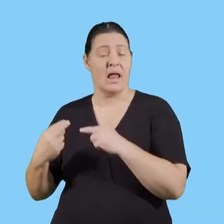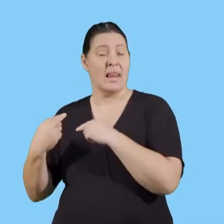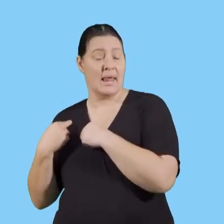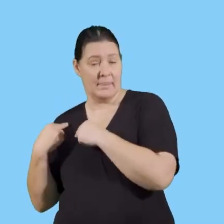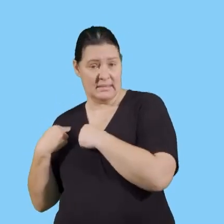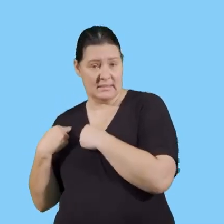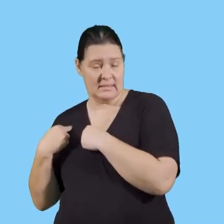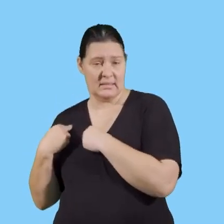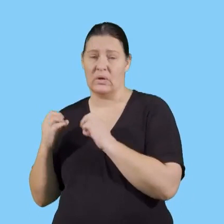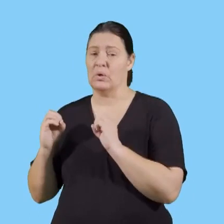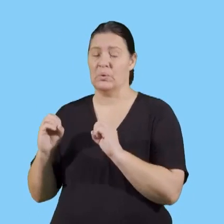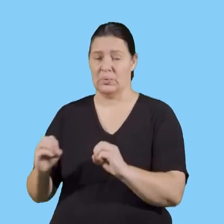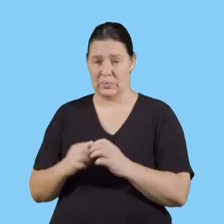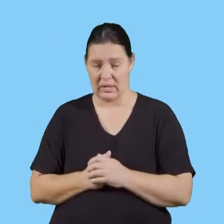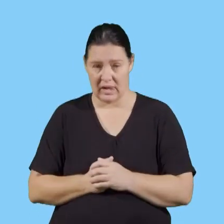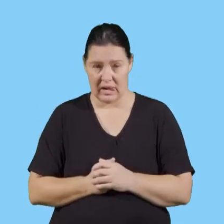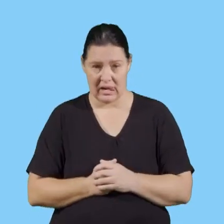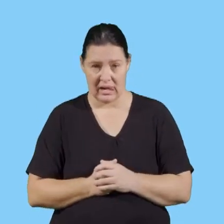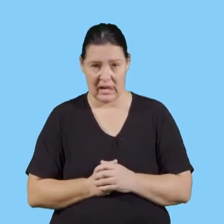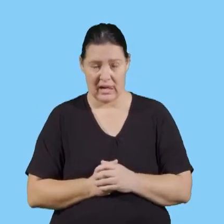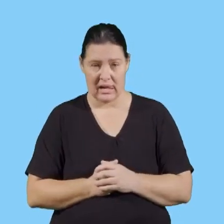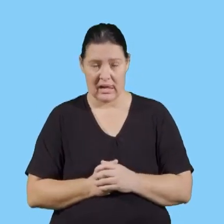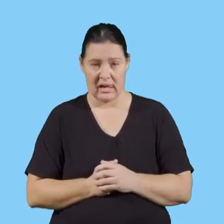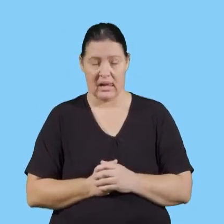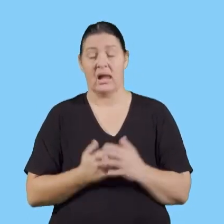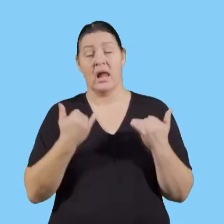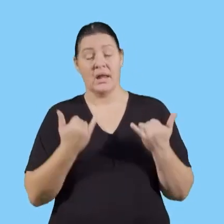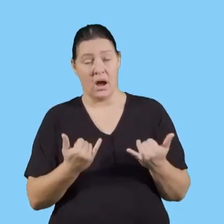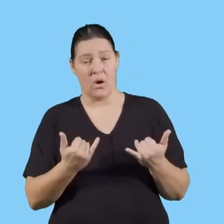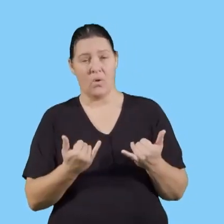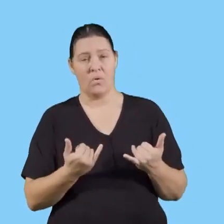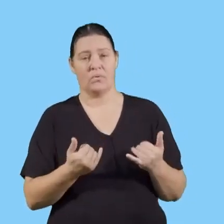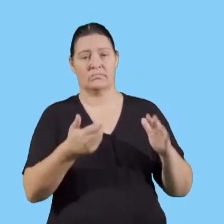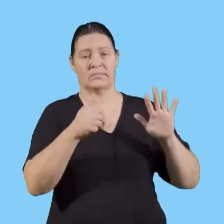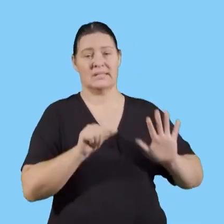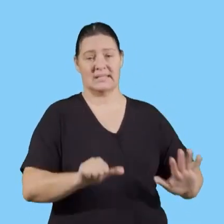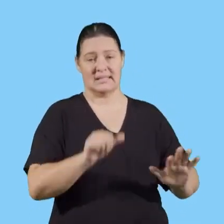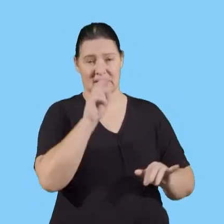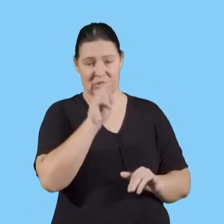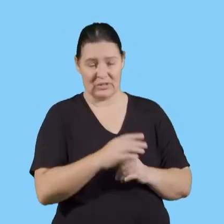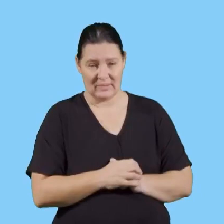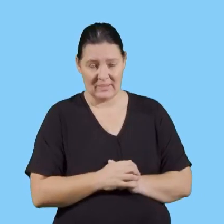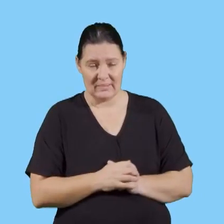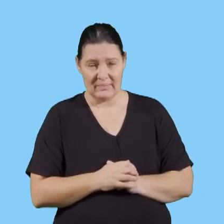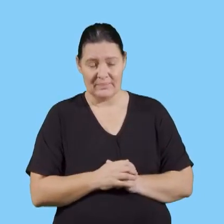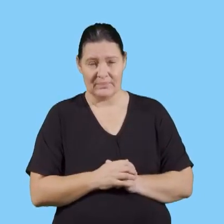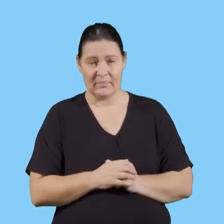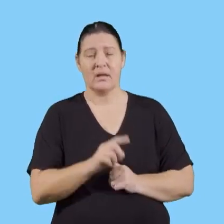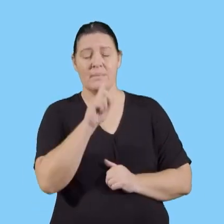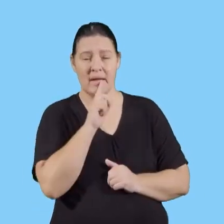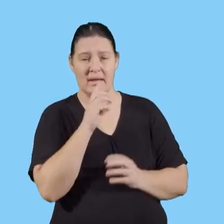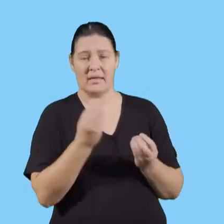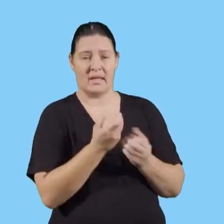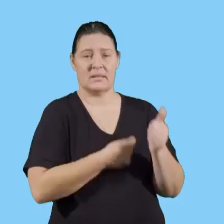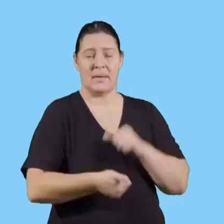Liabilities, there will not be an effect. We will now look at number 6, and it reads, goods returned